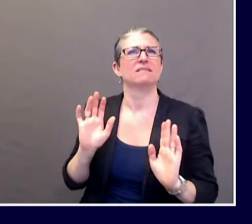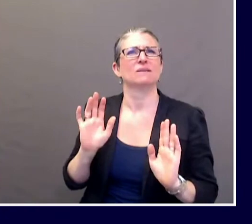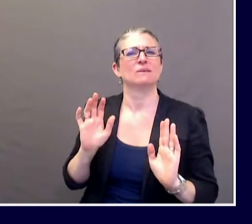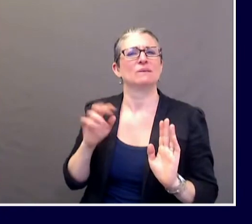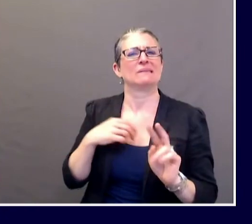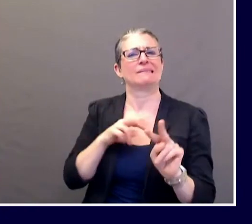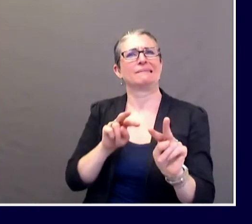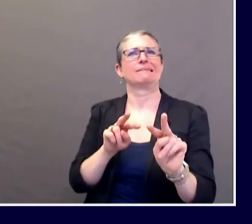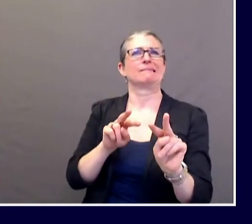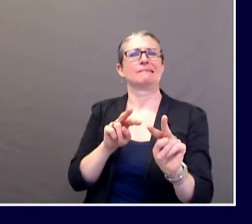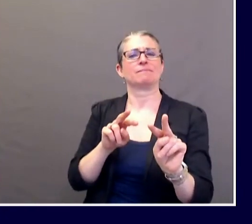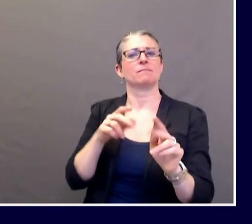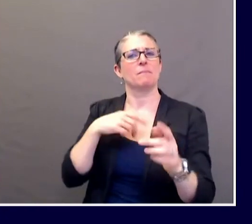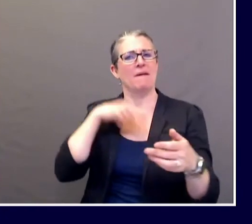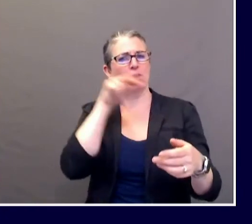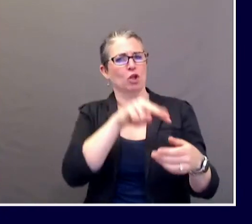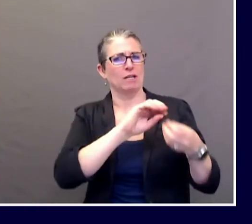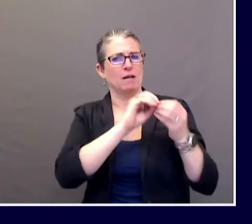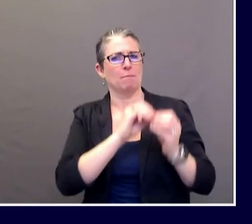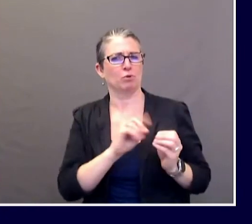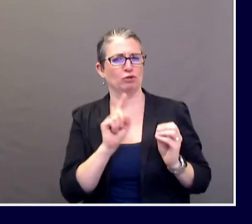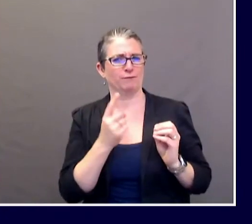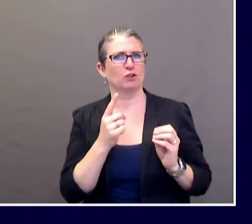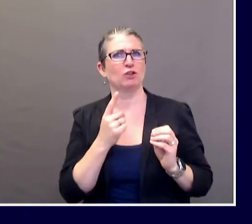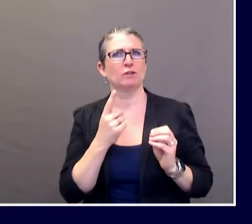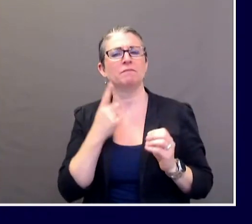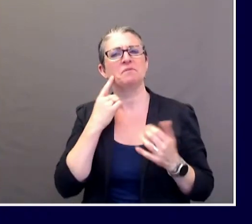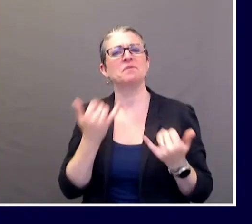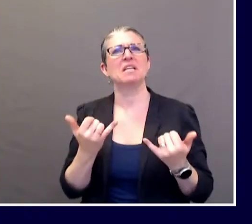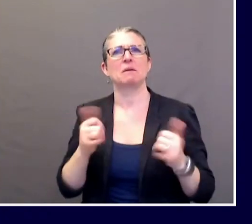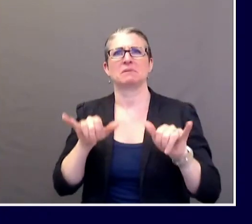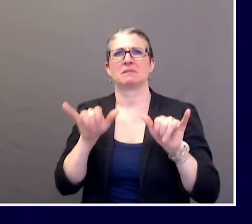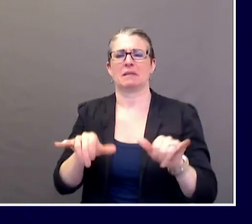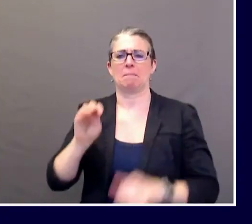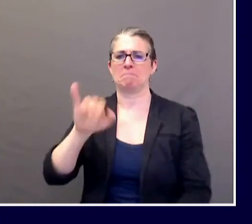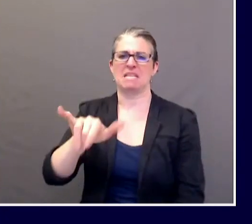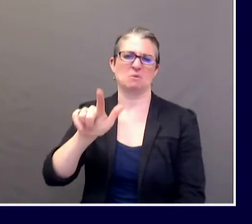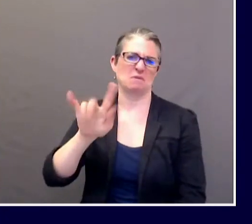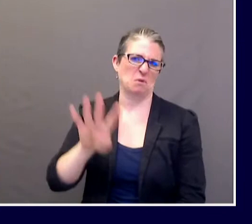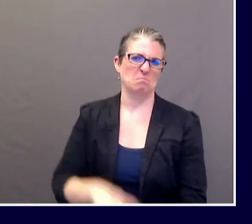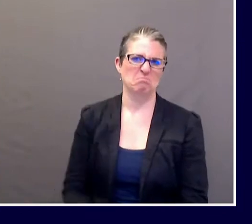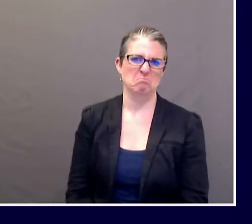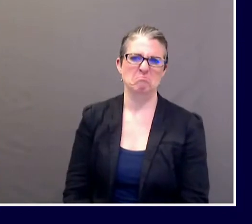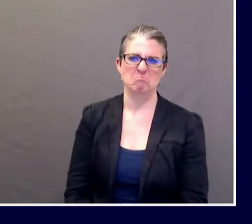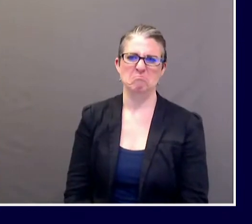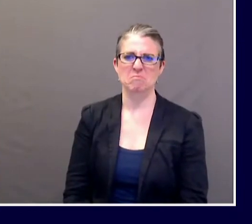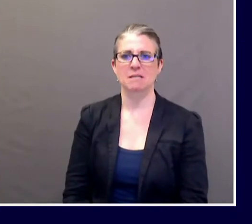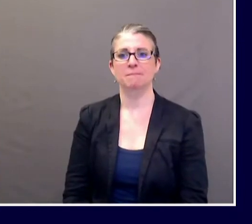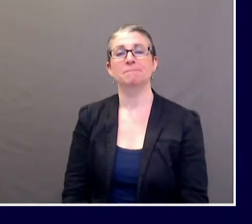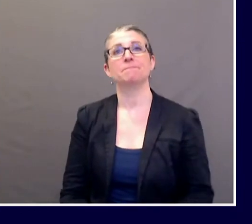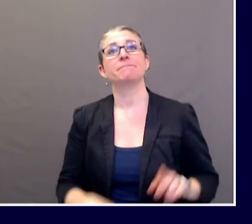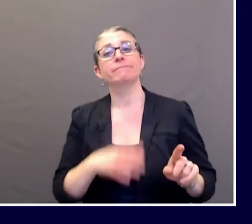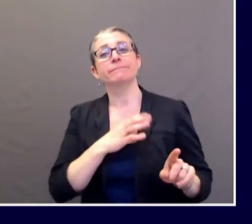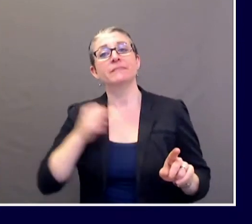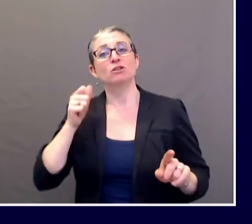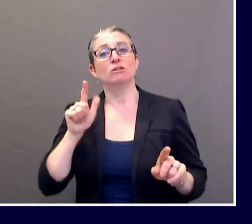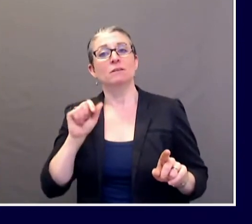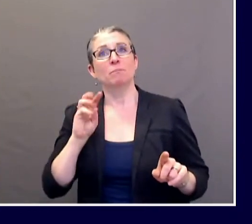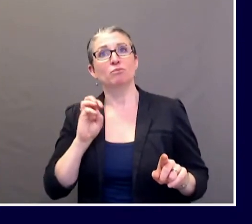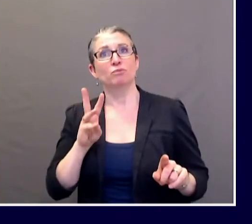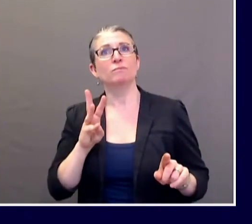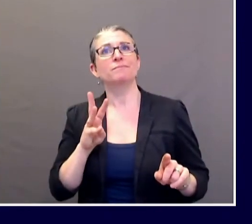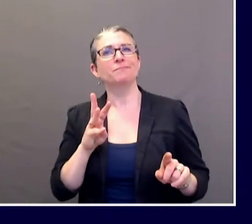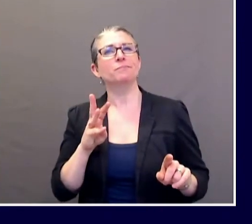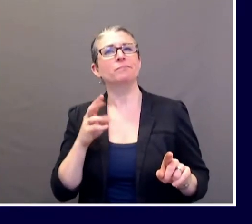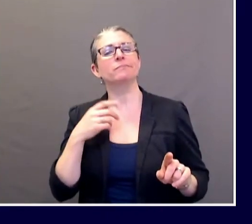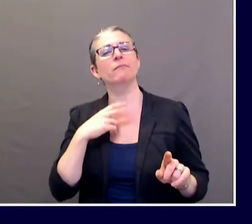now. And I'll add that as a reminder, our guidance is a set of layers, like a net on top of each other. And part